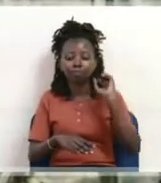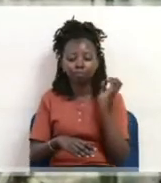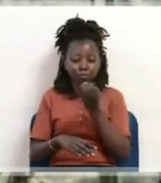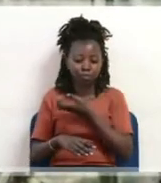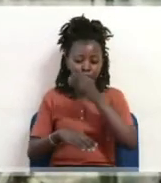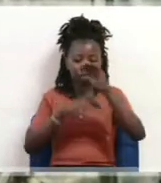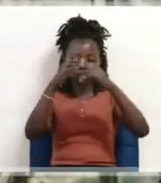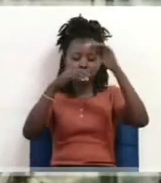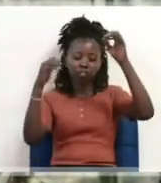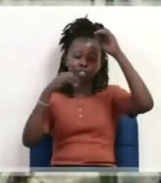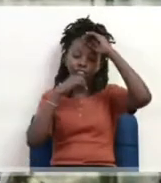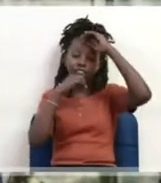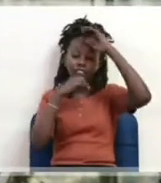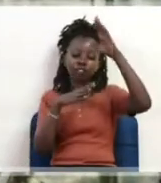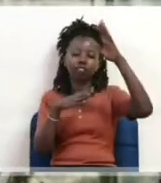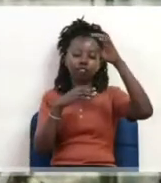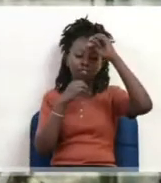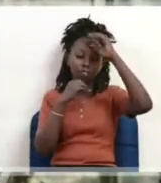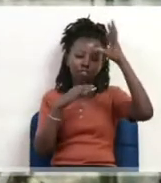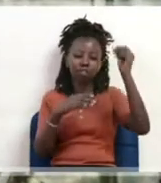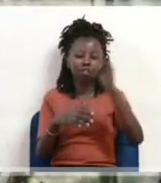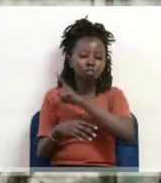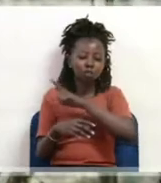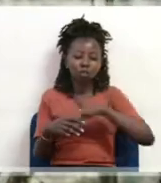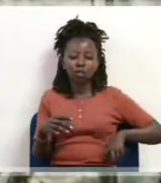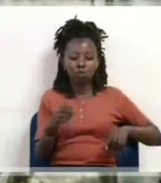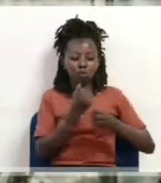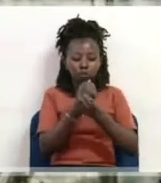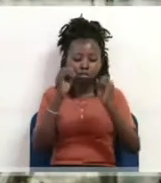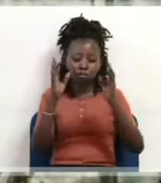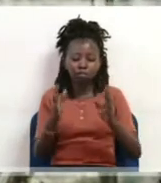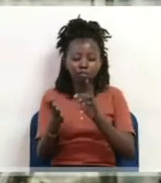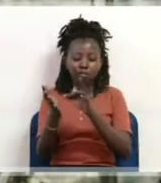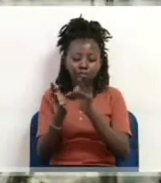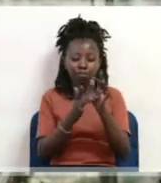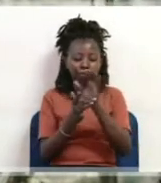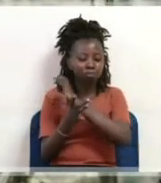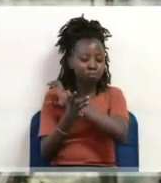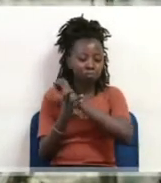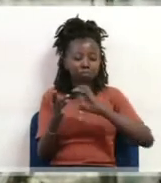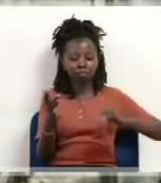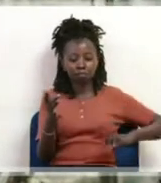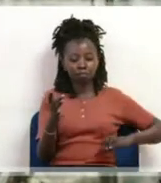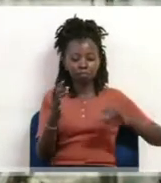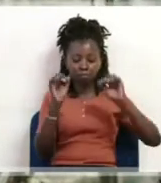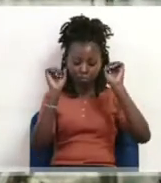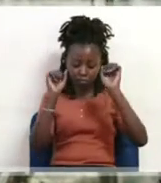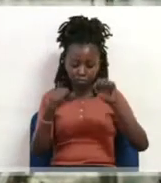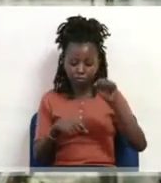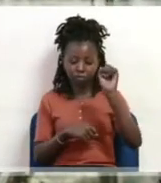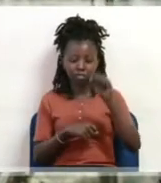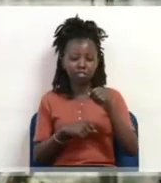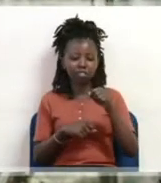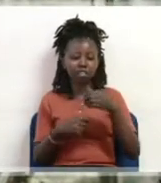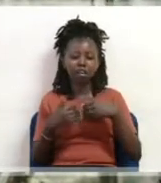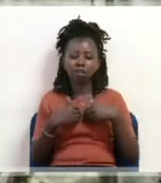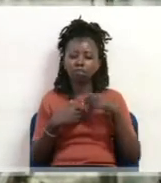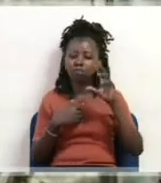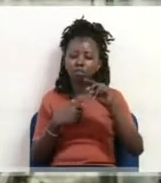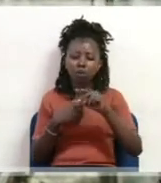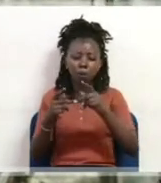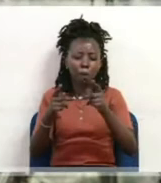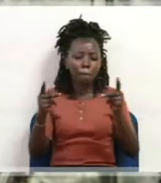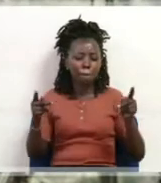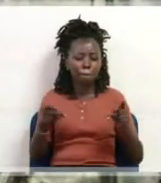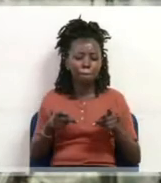Father, the Father of our Lord and Savior Jesus Christ. Yes, there's no place where we can